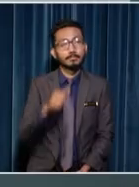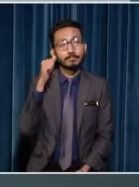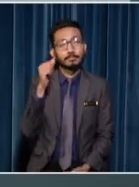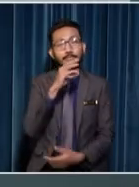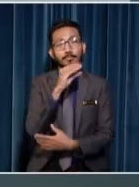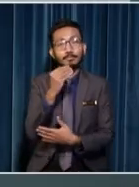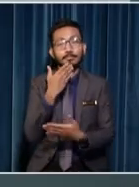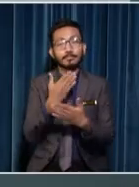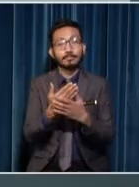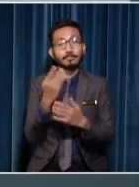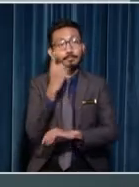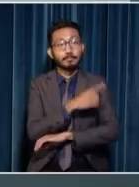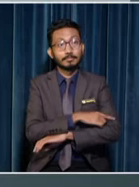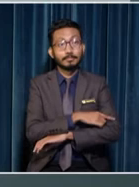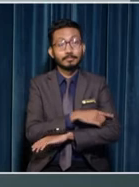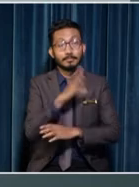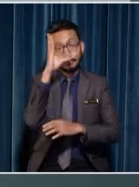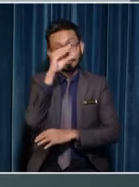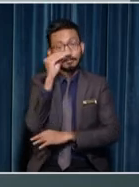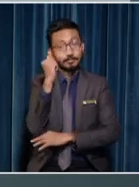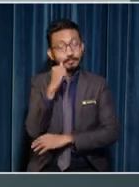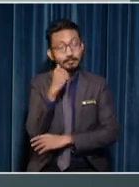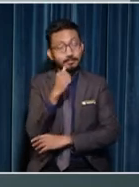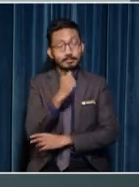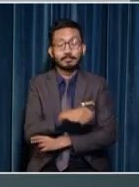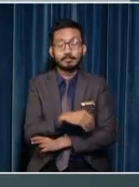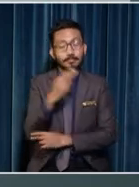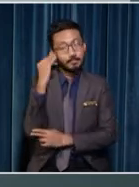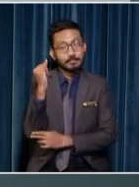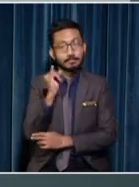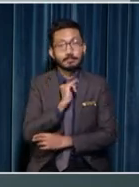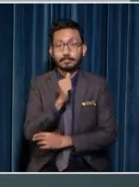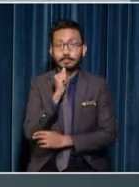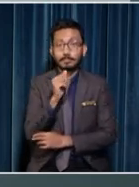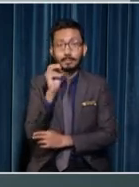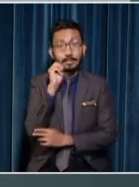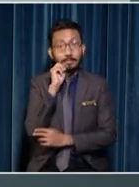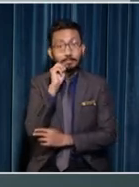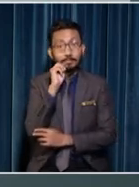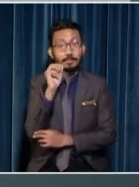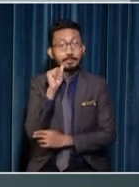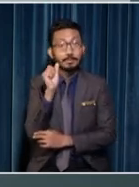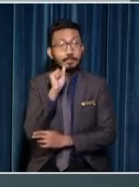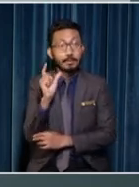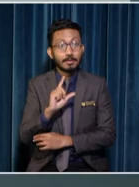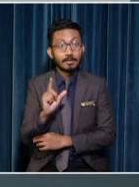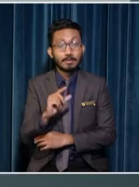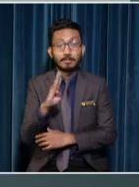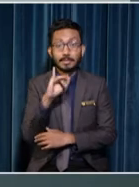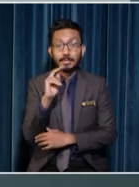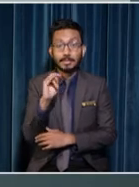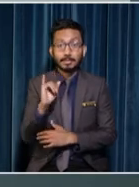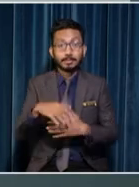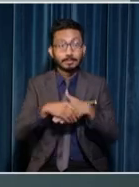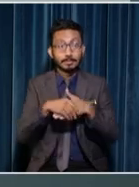Assalamualaikum and good day, boys and girls. Hi, I am Anis Shamila binti